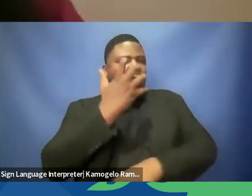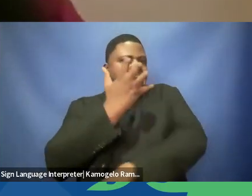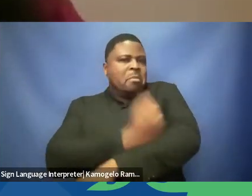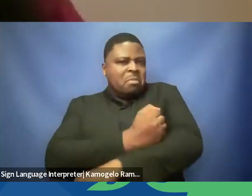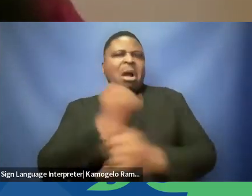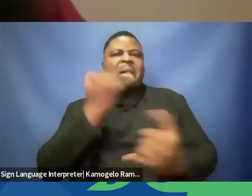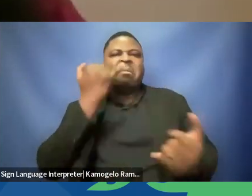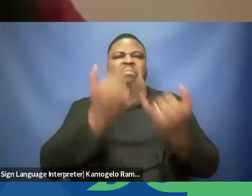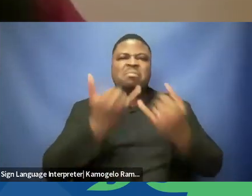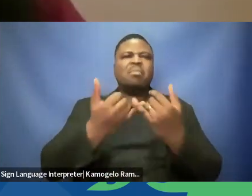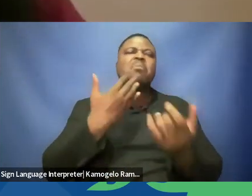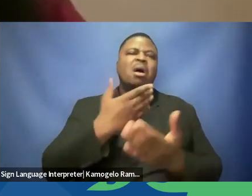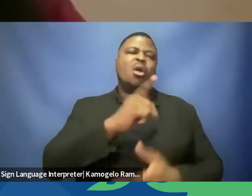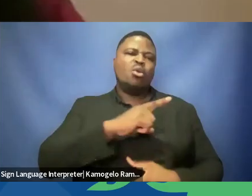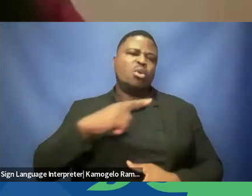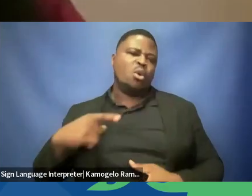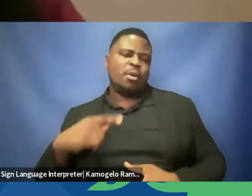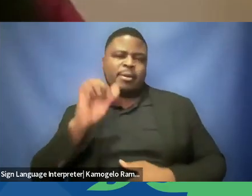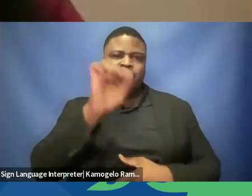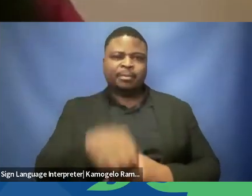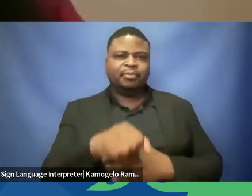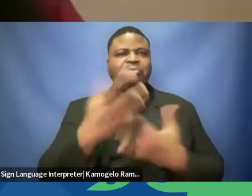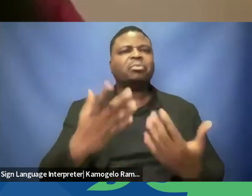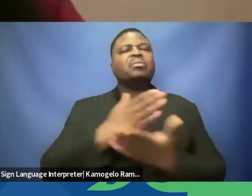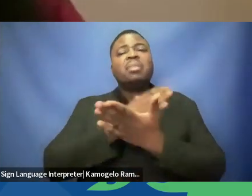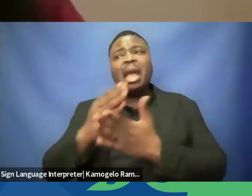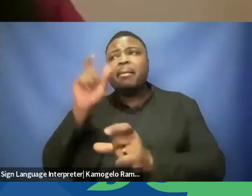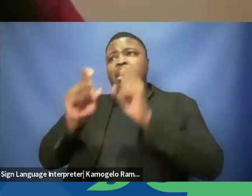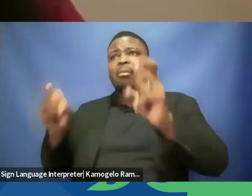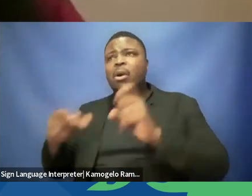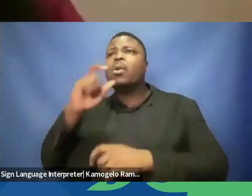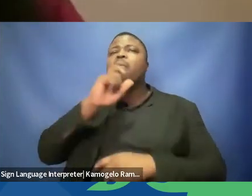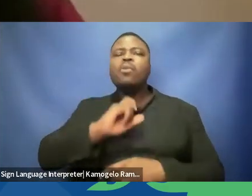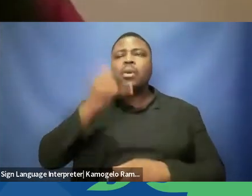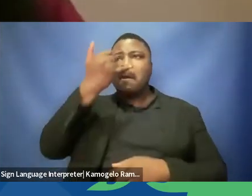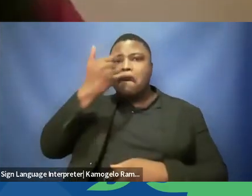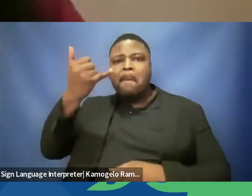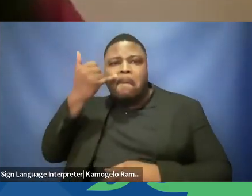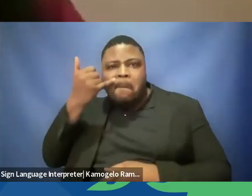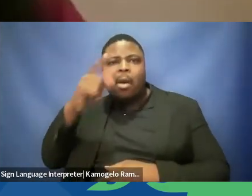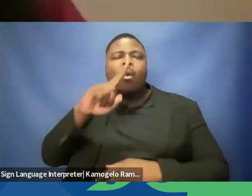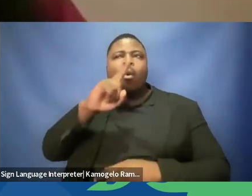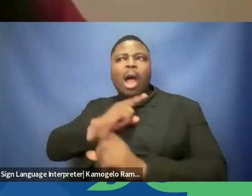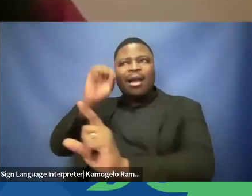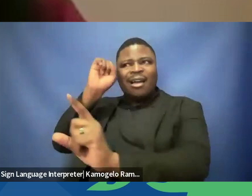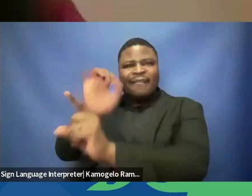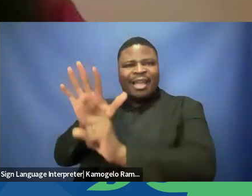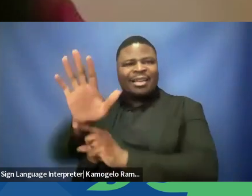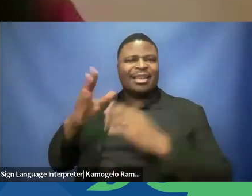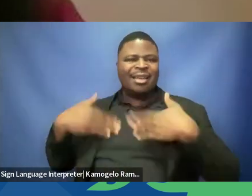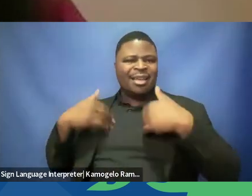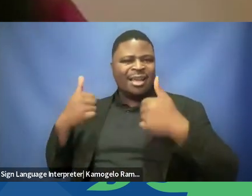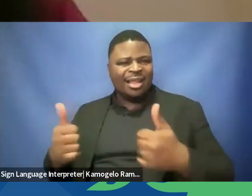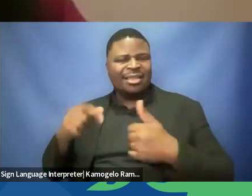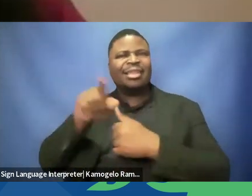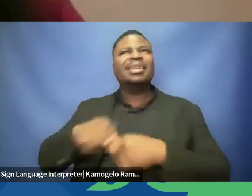that some people will engage in sexualized drug use and seek to minimize health, social, and legal